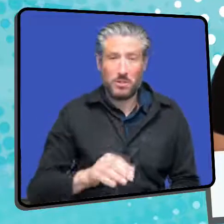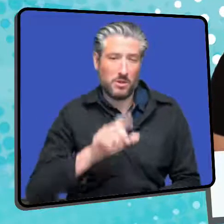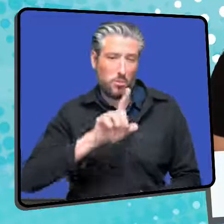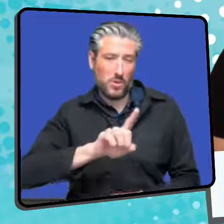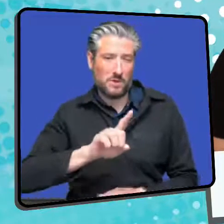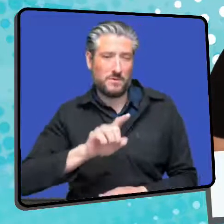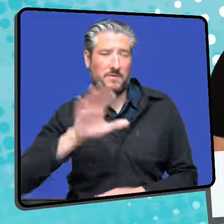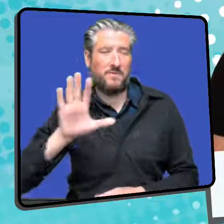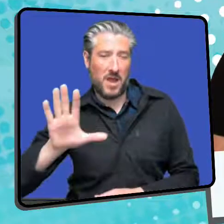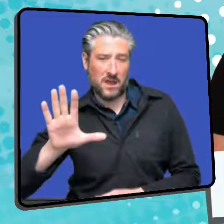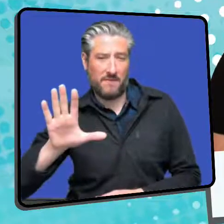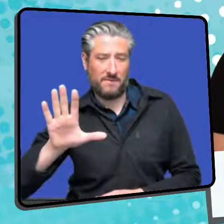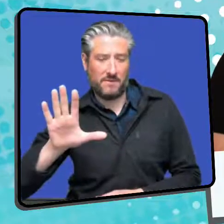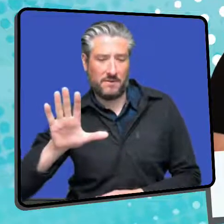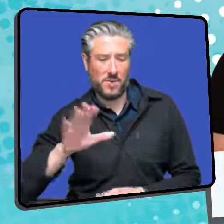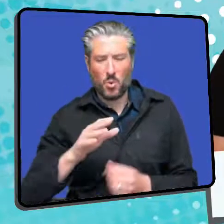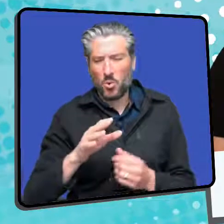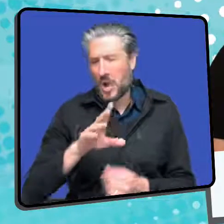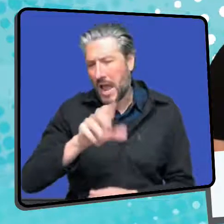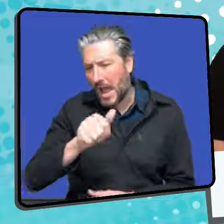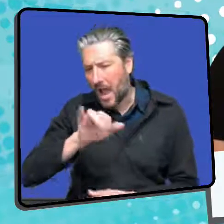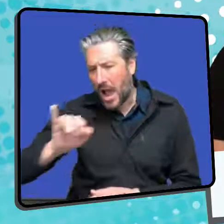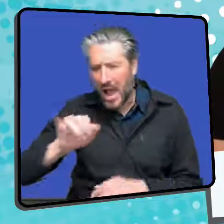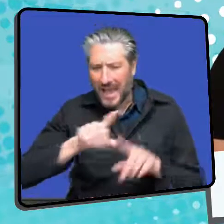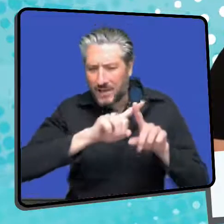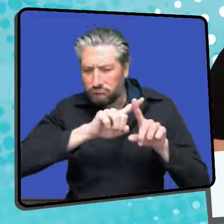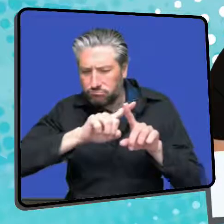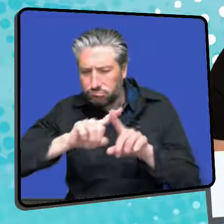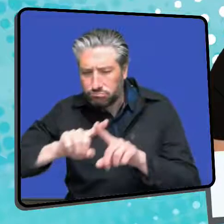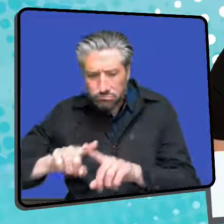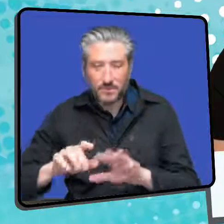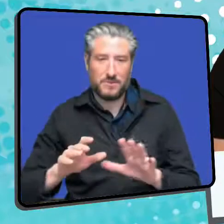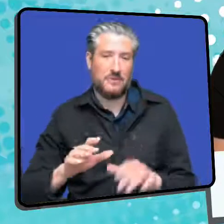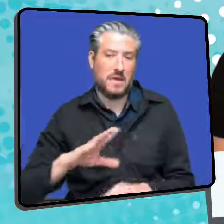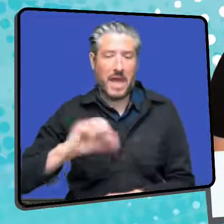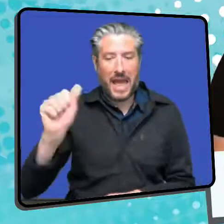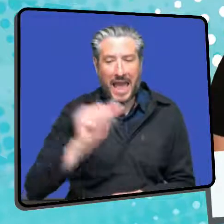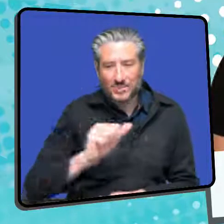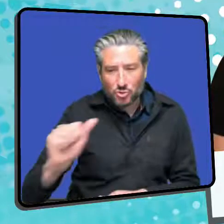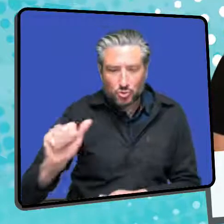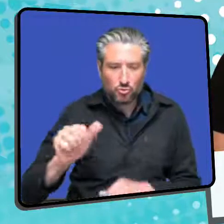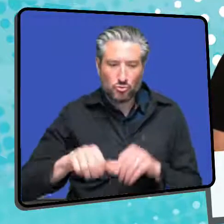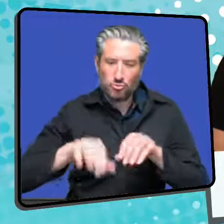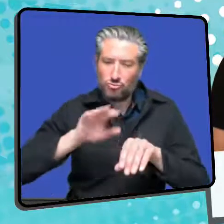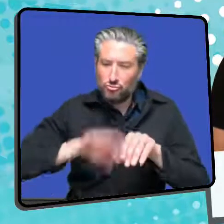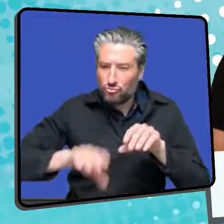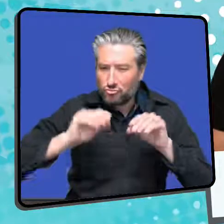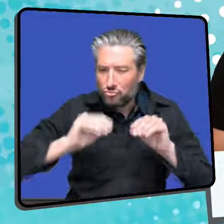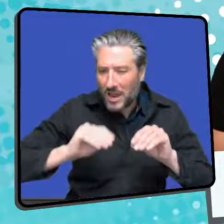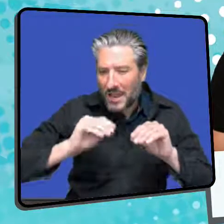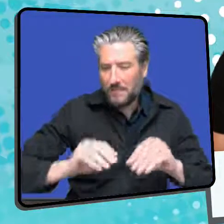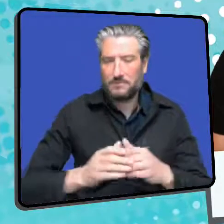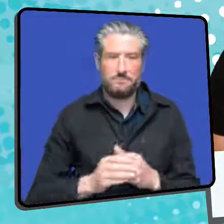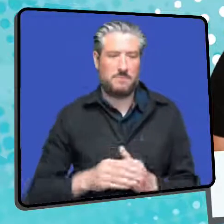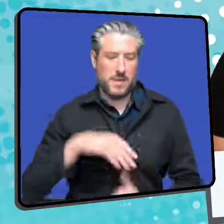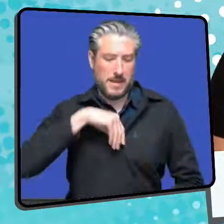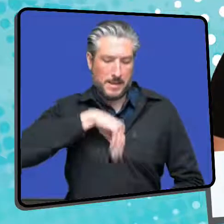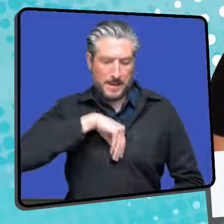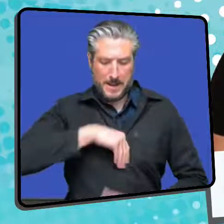training the models on Azure. We have some panels about ethics in AI and how you can